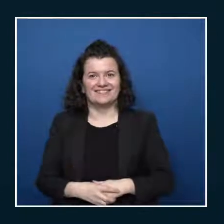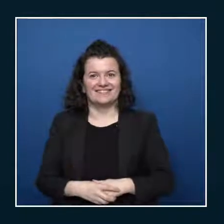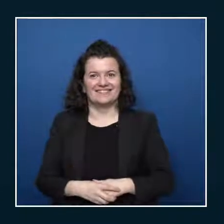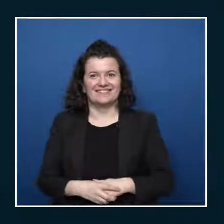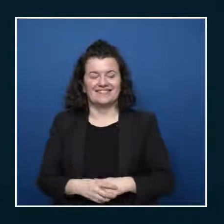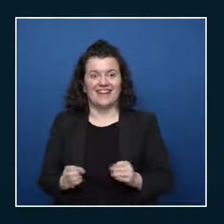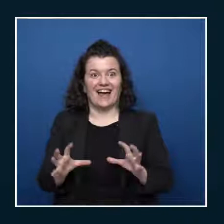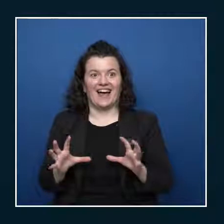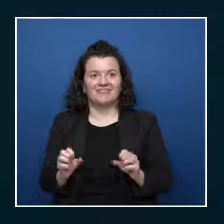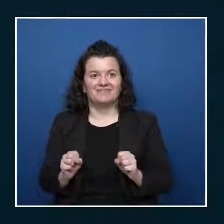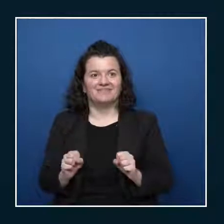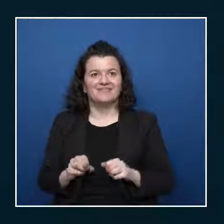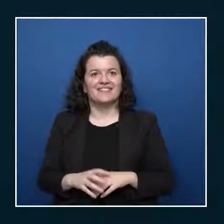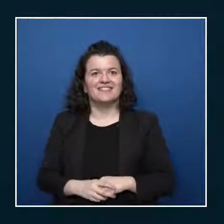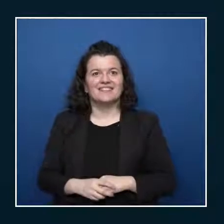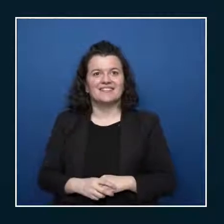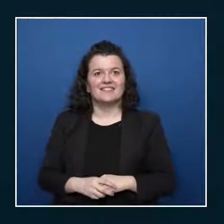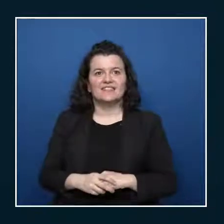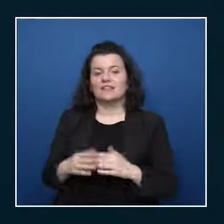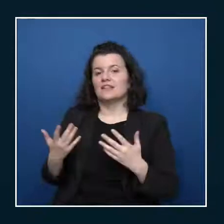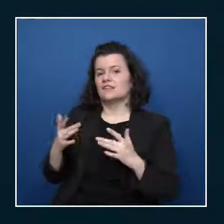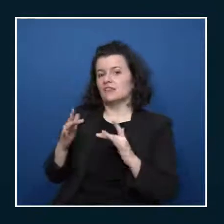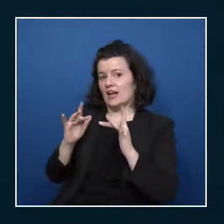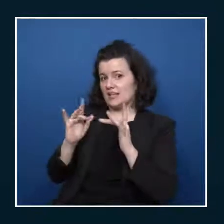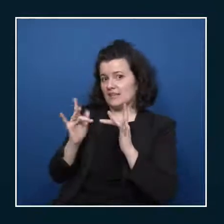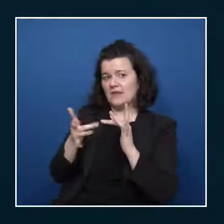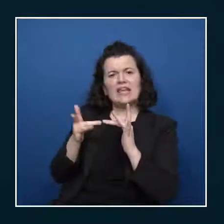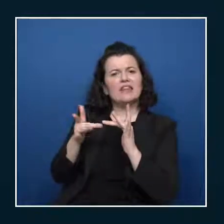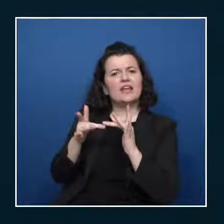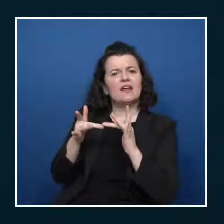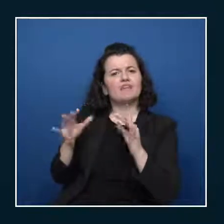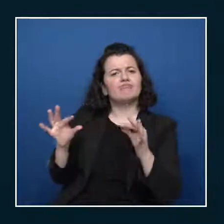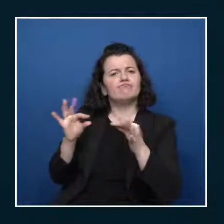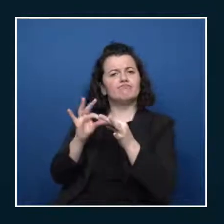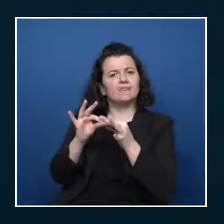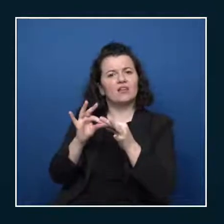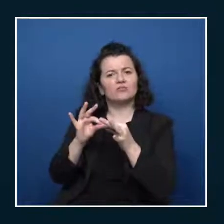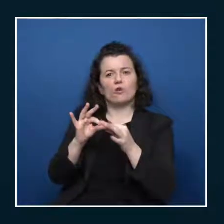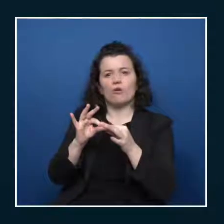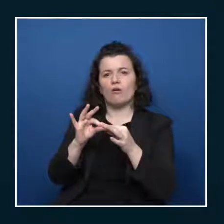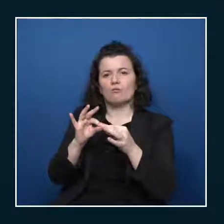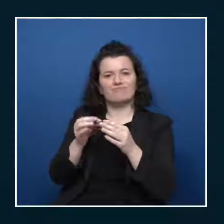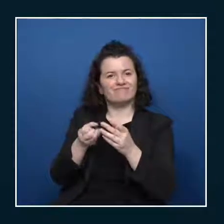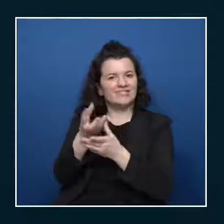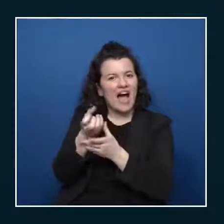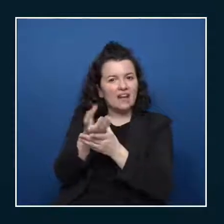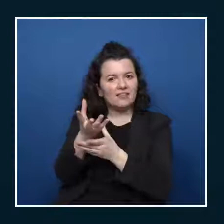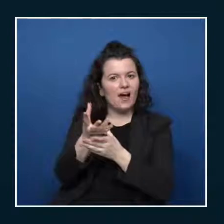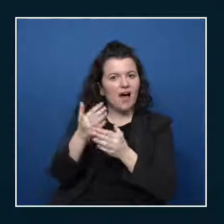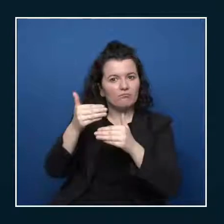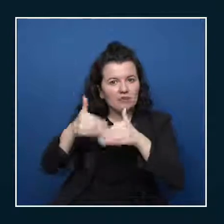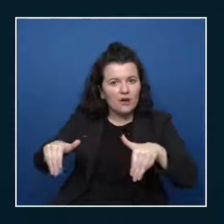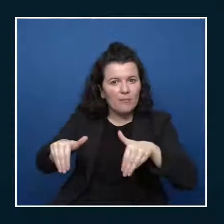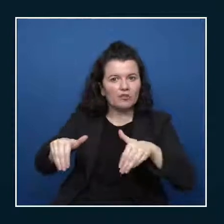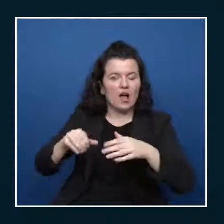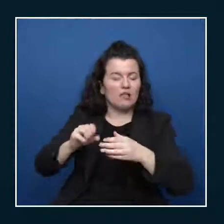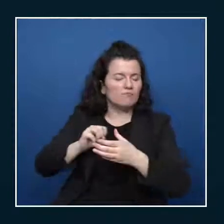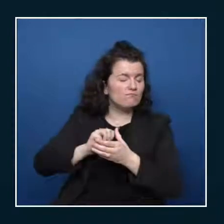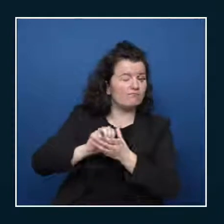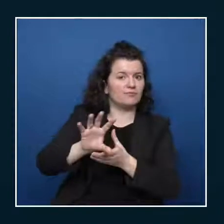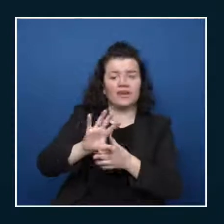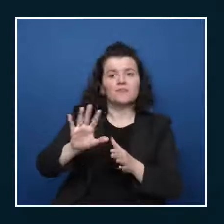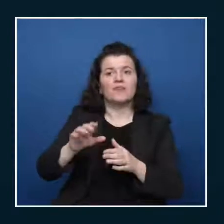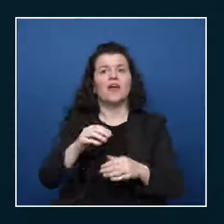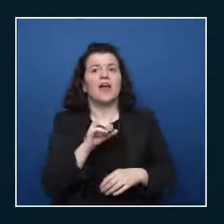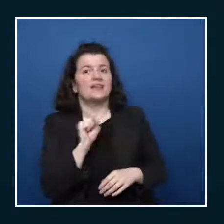Throw in a satellite internet connection with limited data capacity, and we'll talk. Oh, the model's at the edge. Like you can train the model in the cloud.